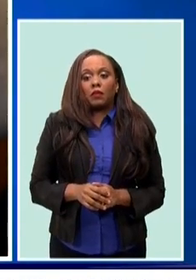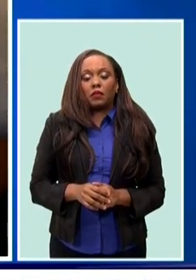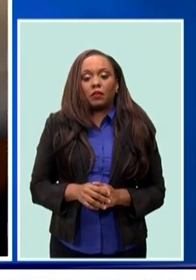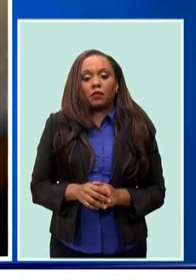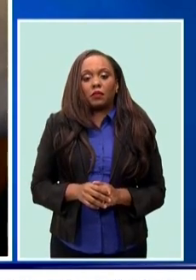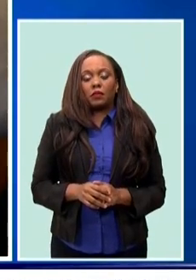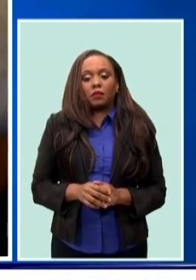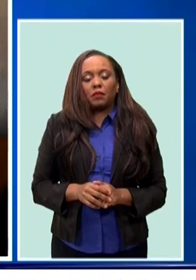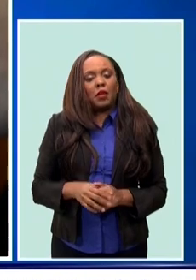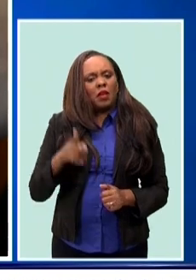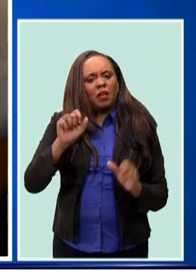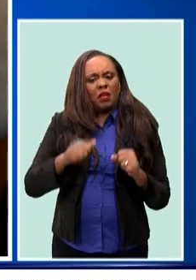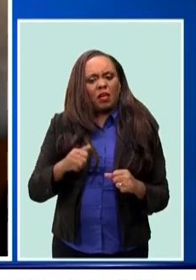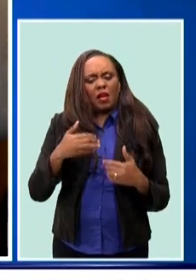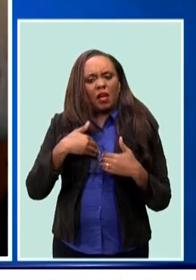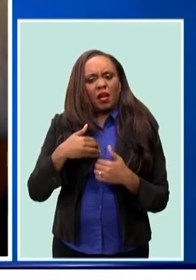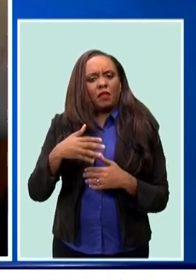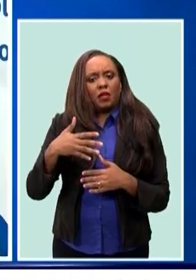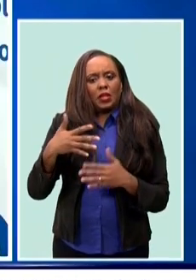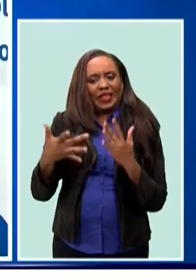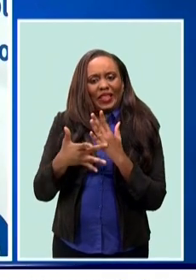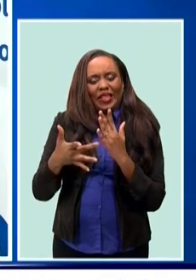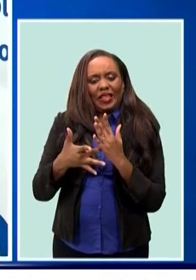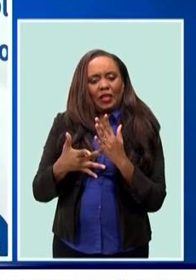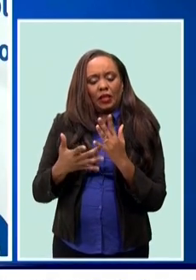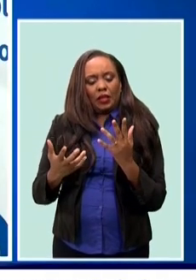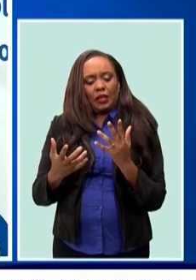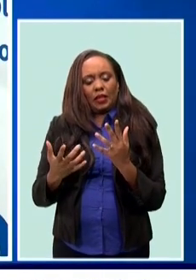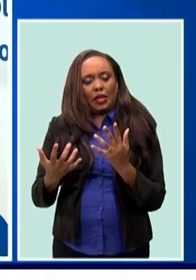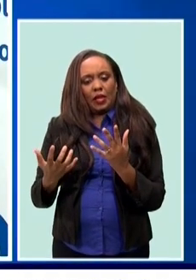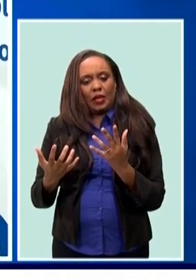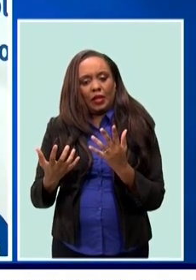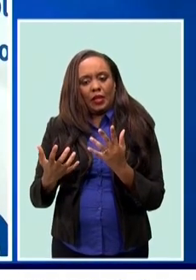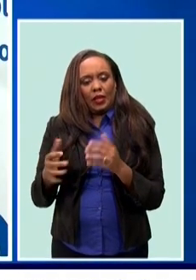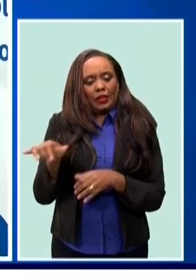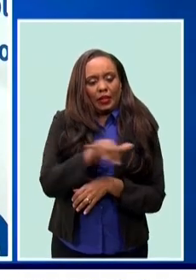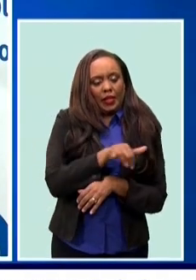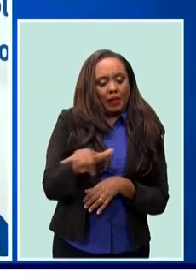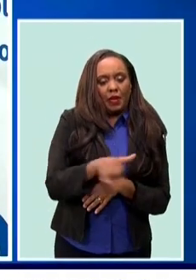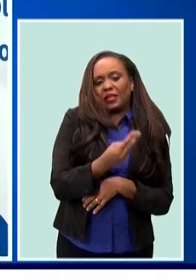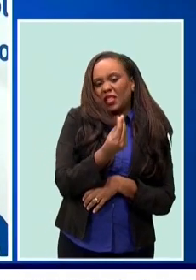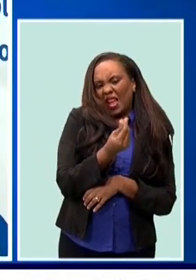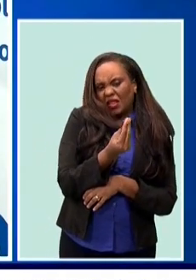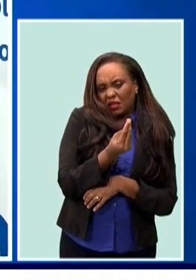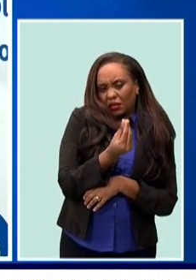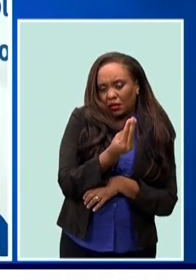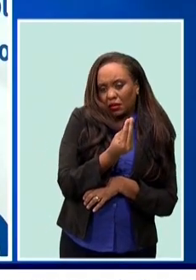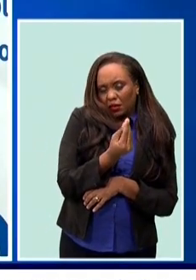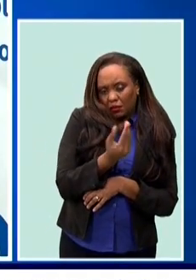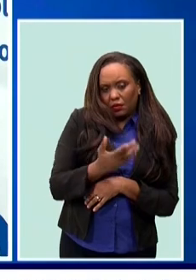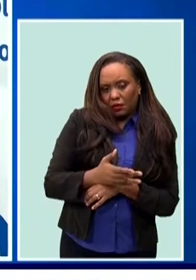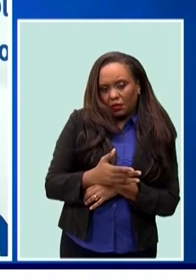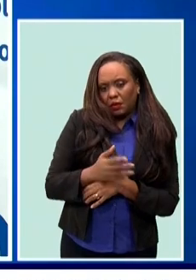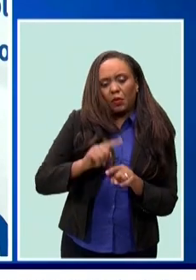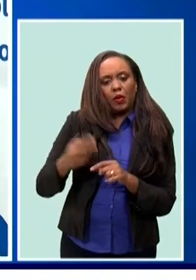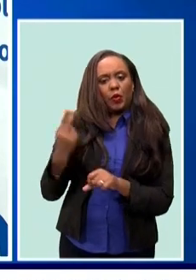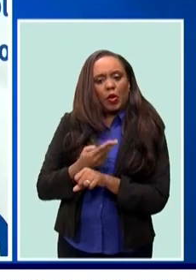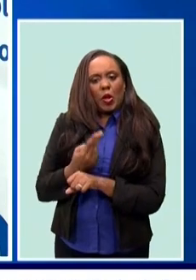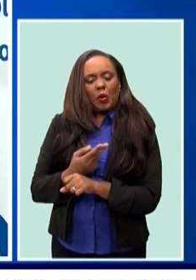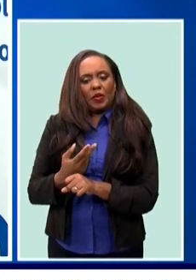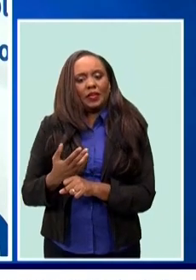a digital version of the EC dollar and allows people to transact for goods and services at merchants. And it's also in the hands of the